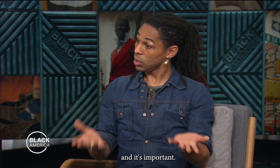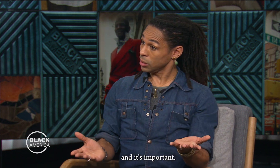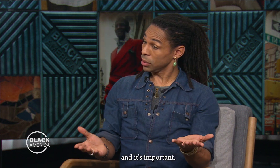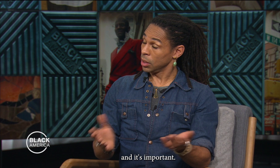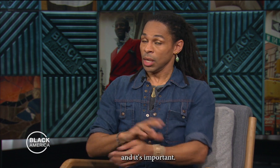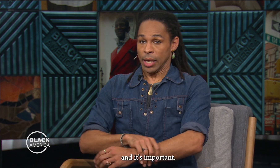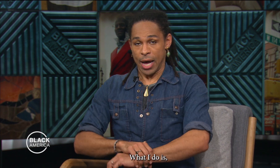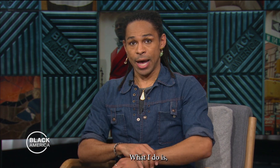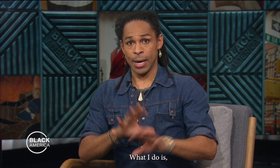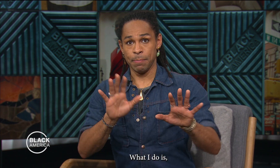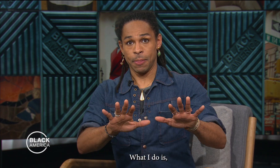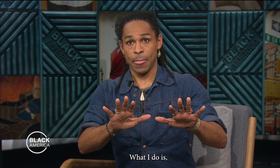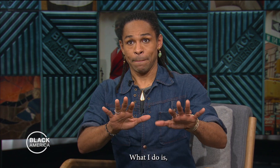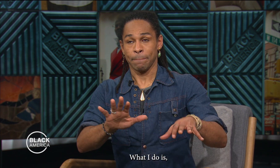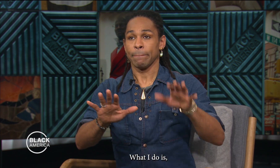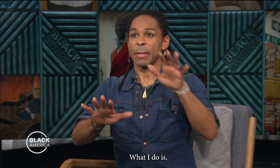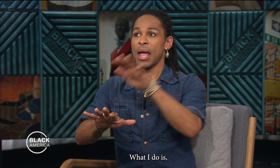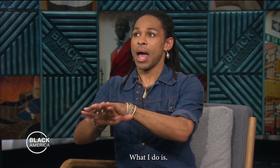it's important.